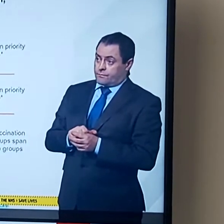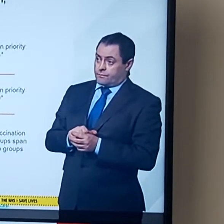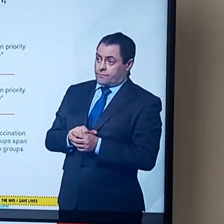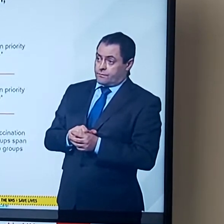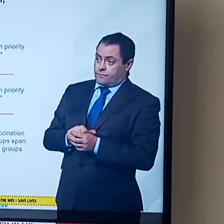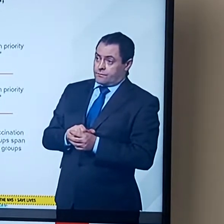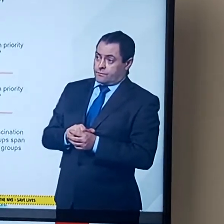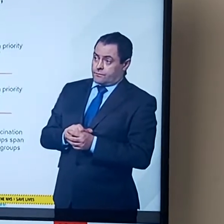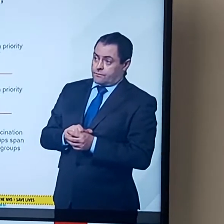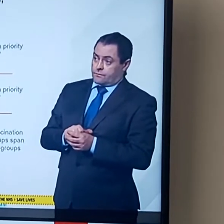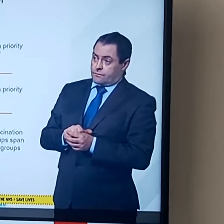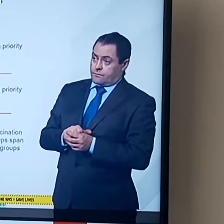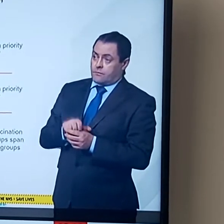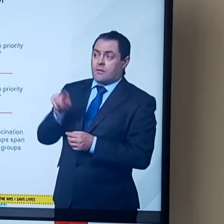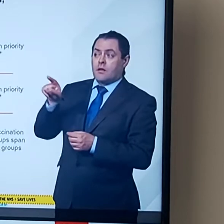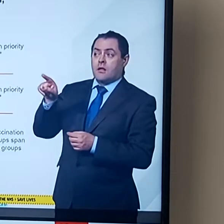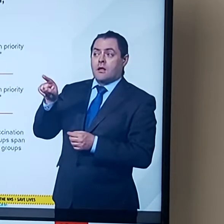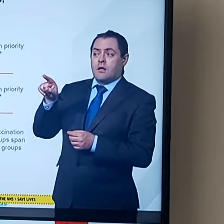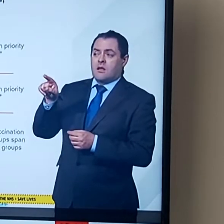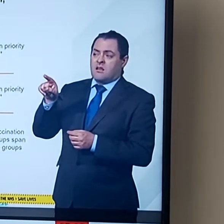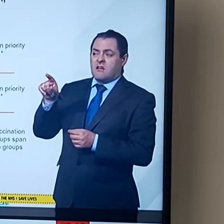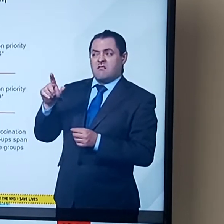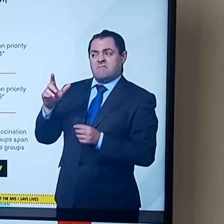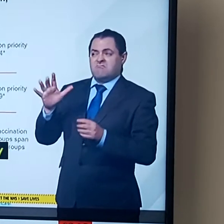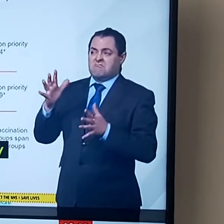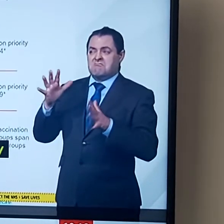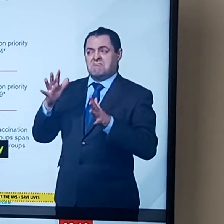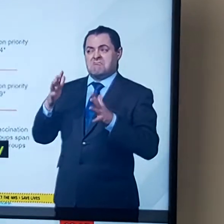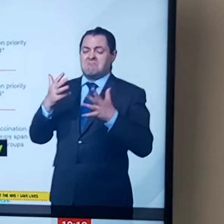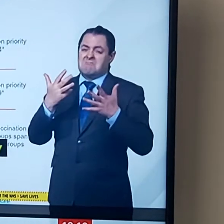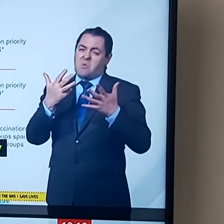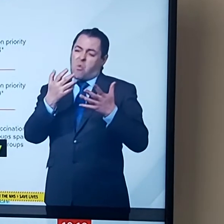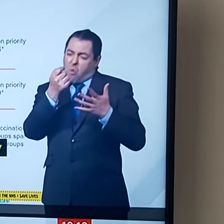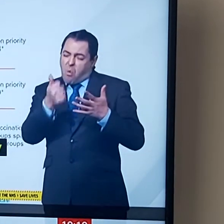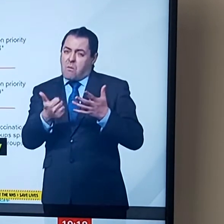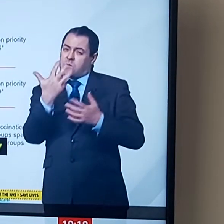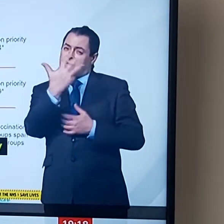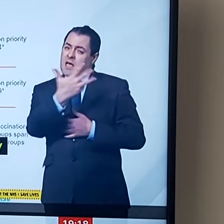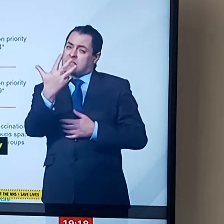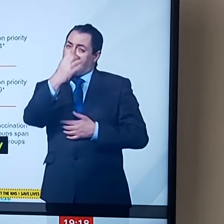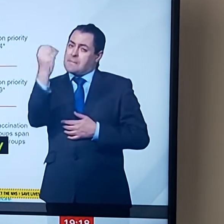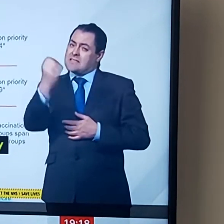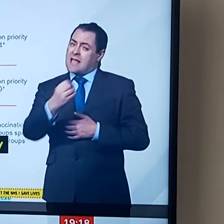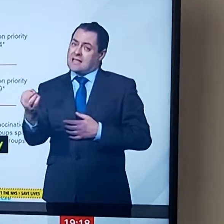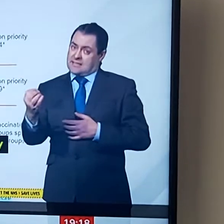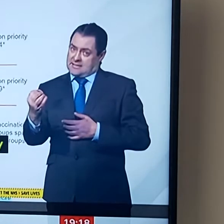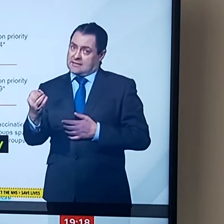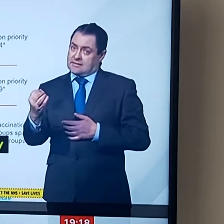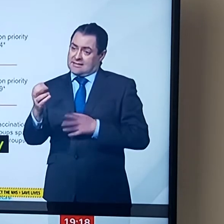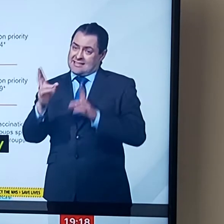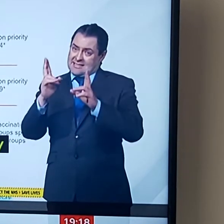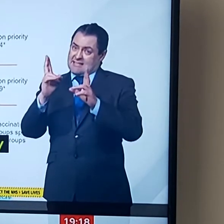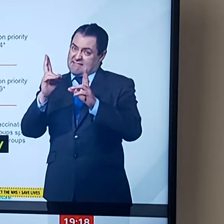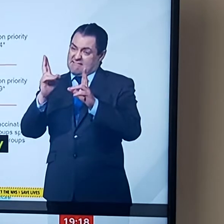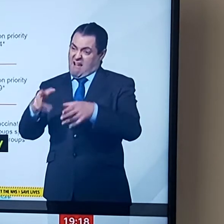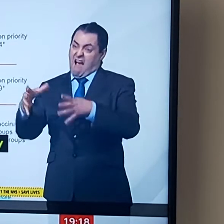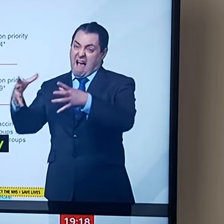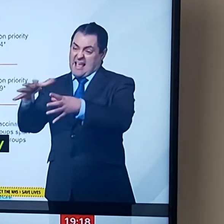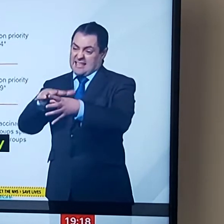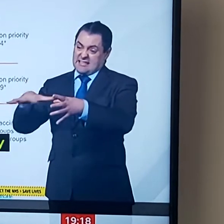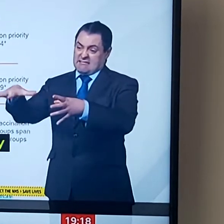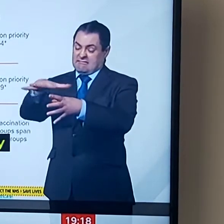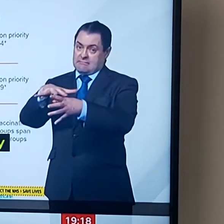majority, well over 90%, nearer 99%, of those who sadly die of COVID